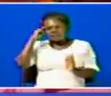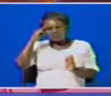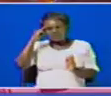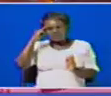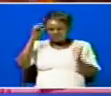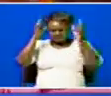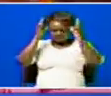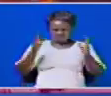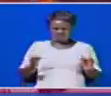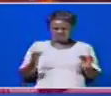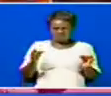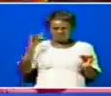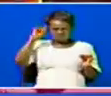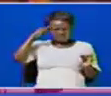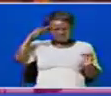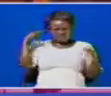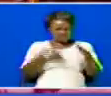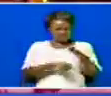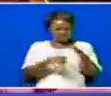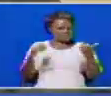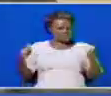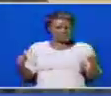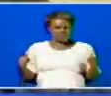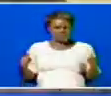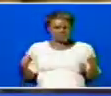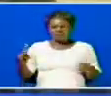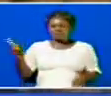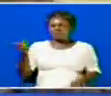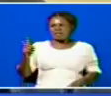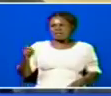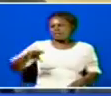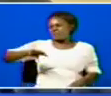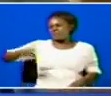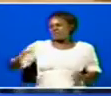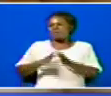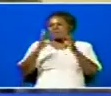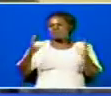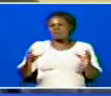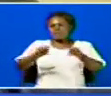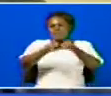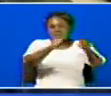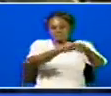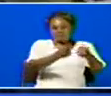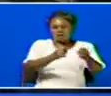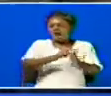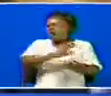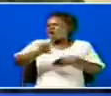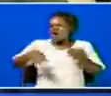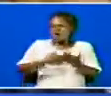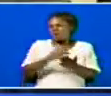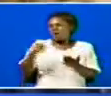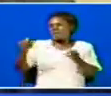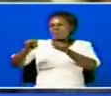hatua ambaye hakuweza kufikiria kwa undani. Nairobi ndio city of government ikiharibika, mambo yote